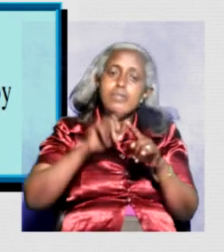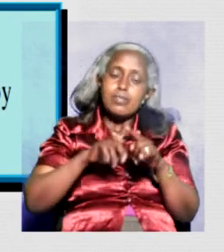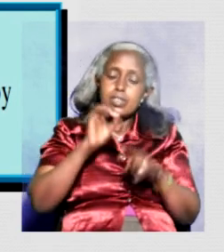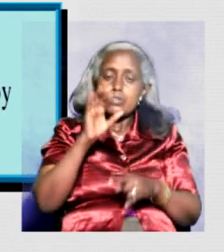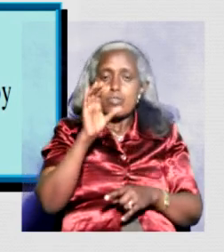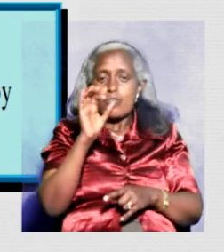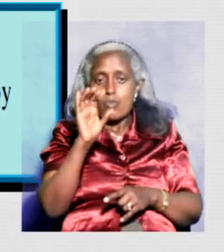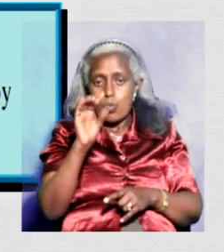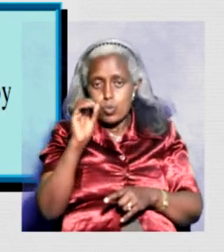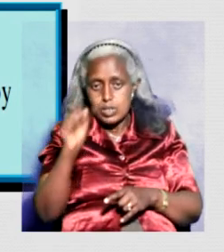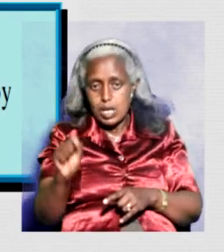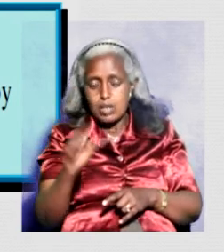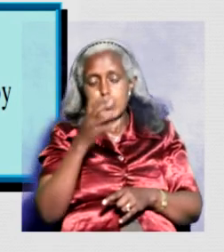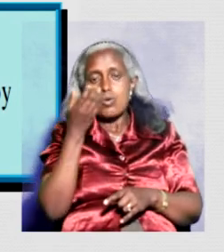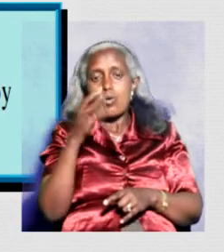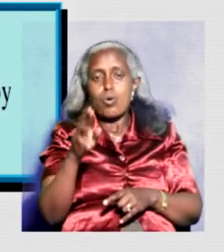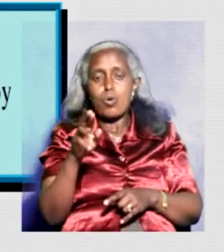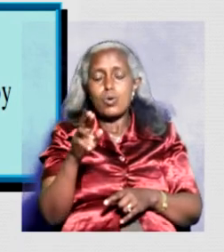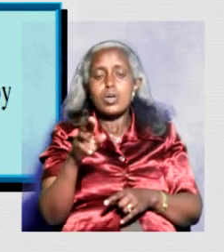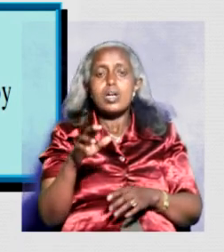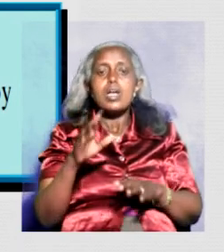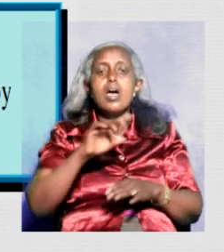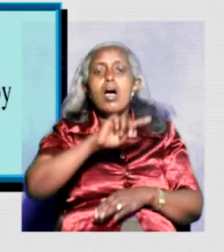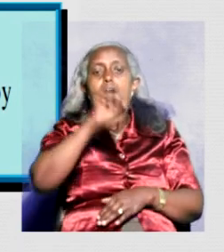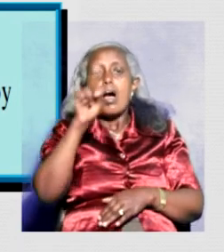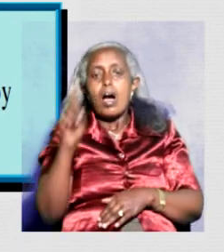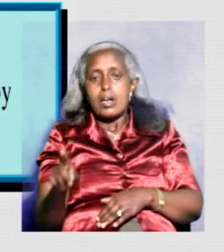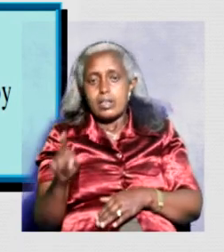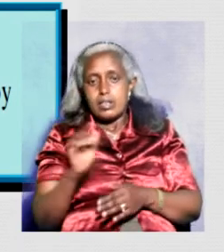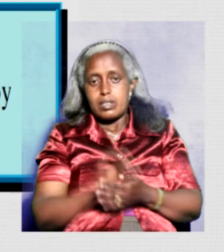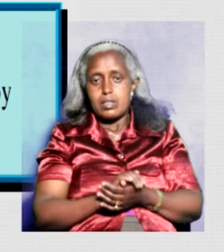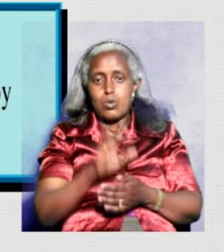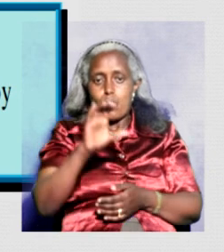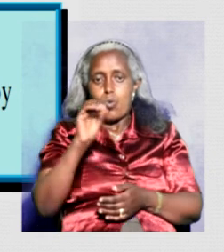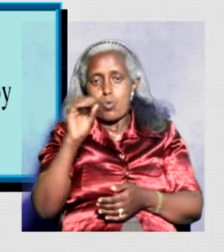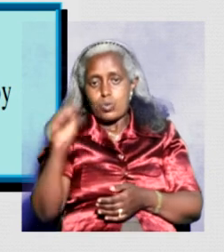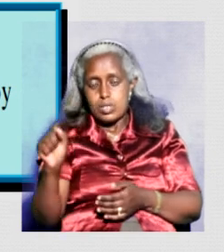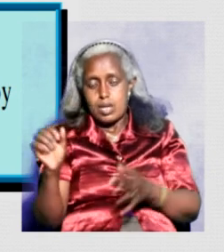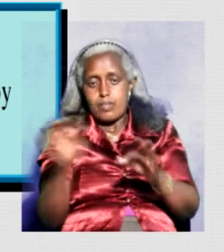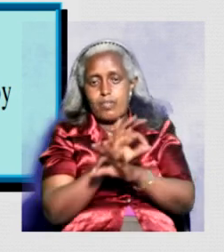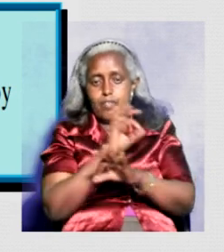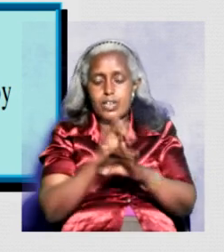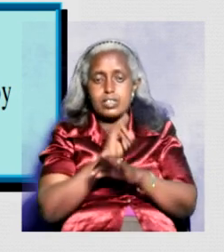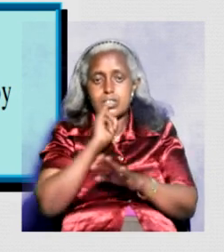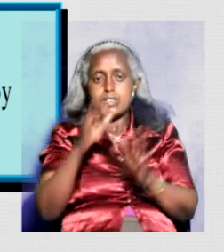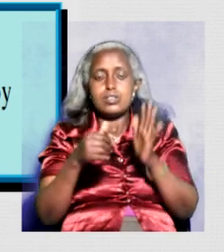cosine, or we call this arc cosine function,